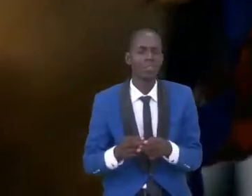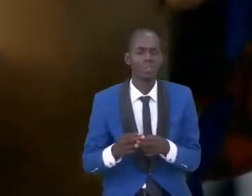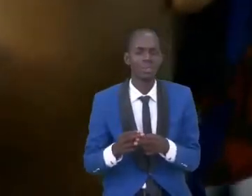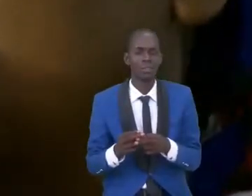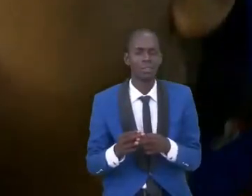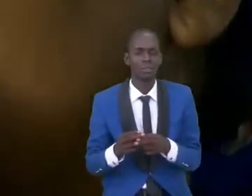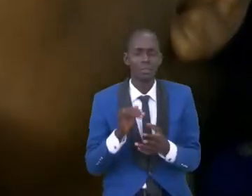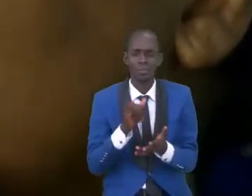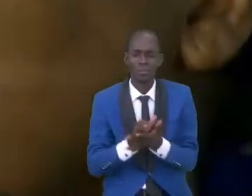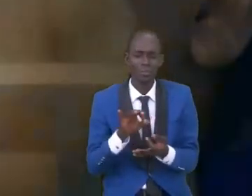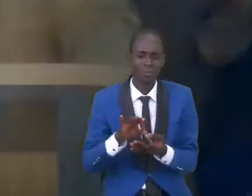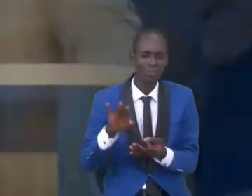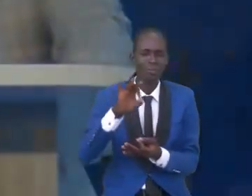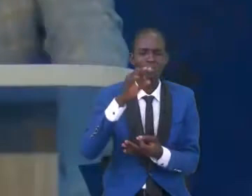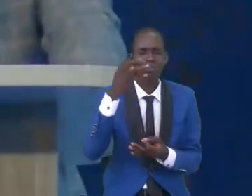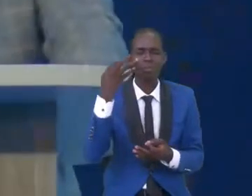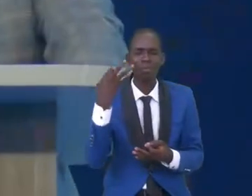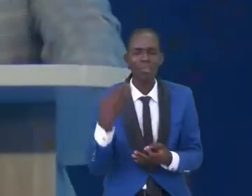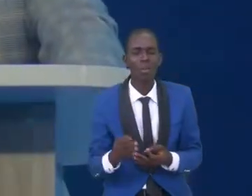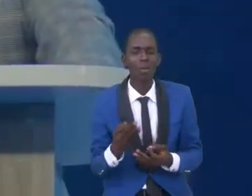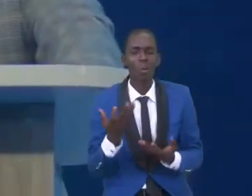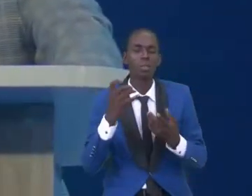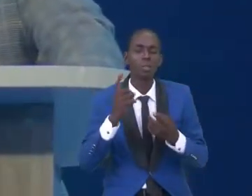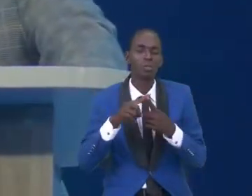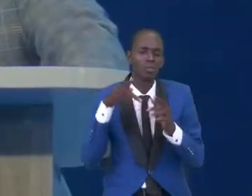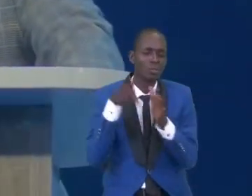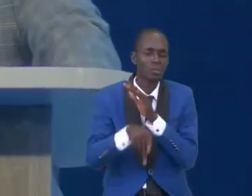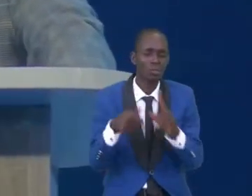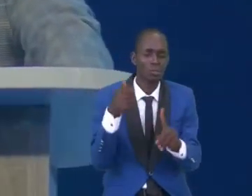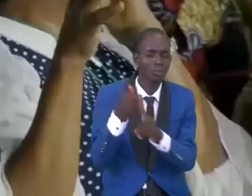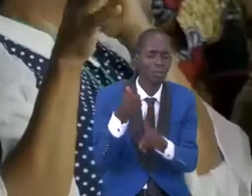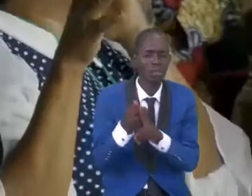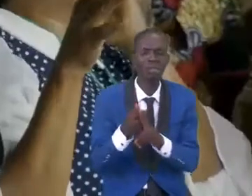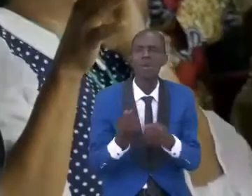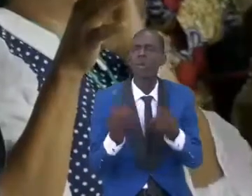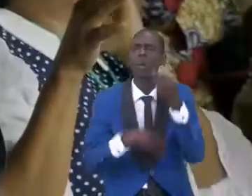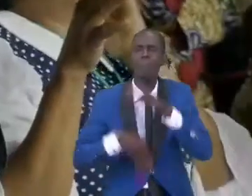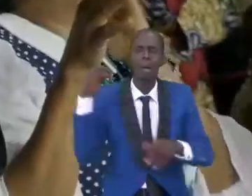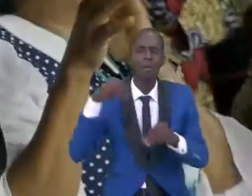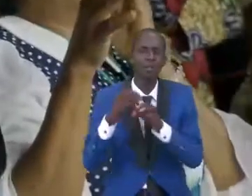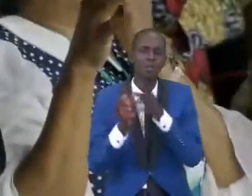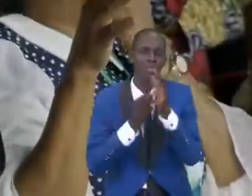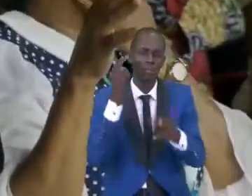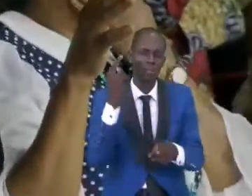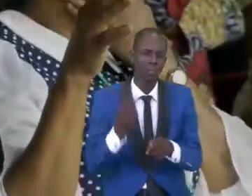That spirit of suicide, come out in Jesus' name.